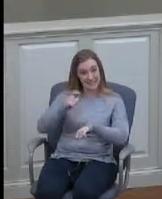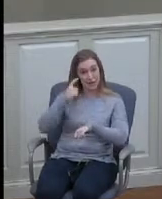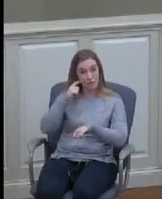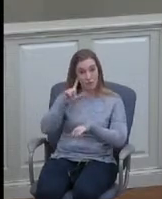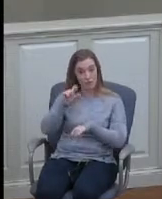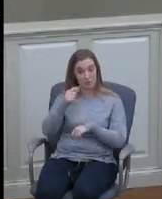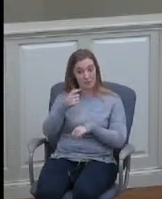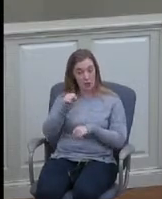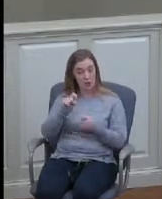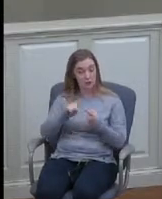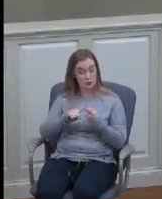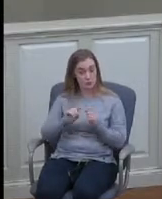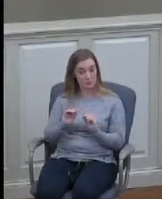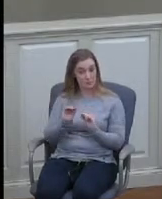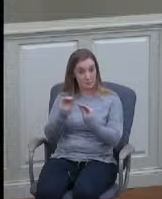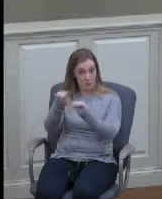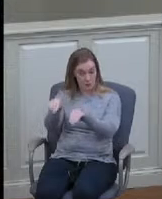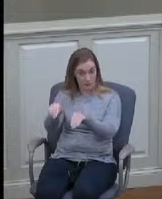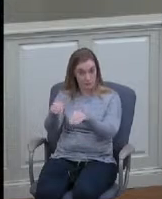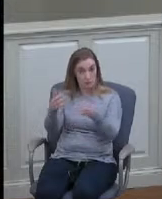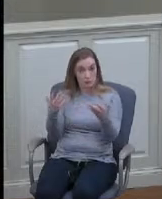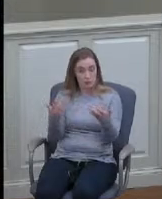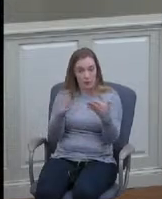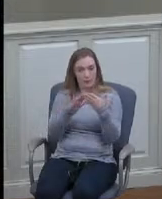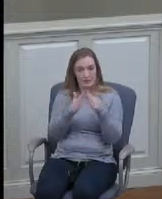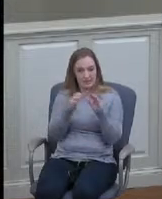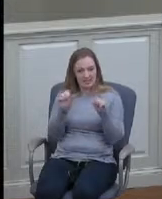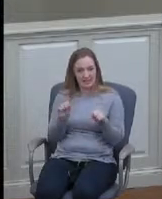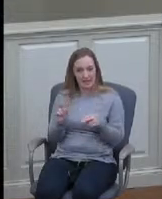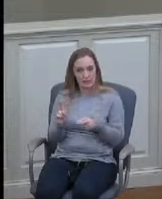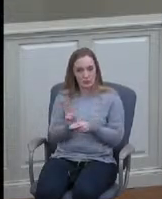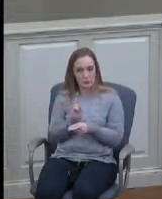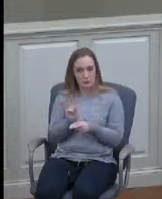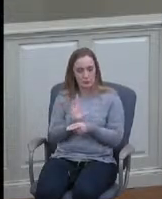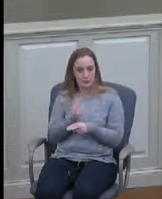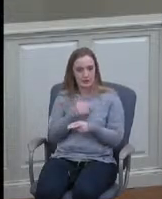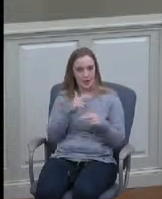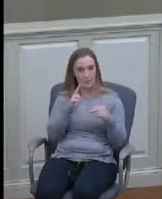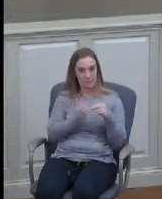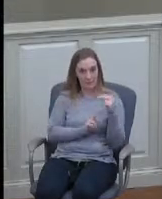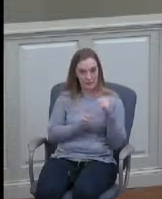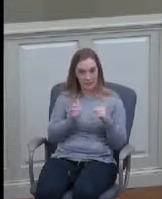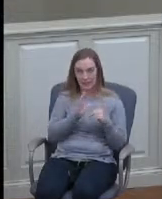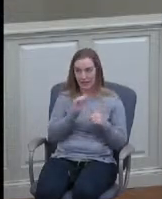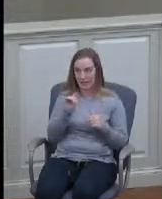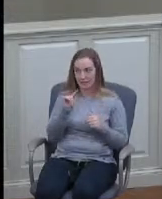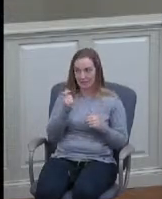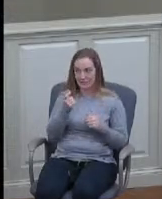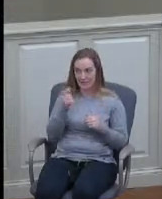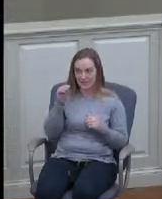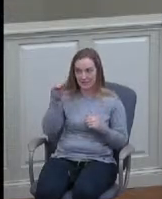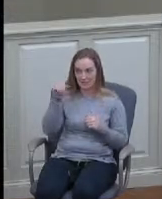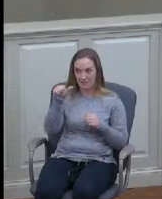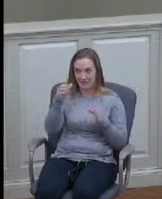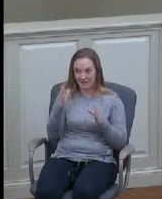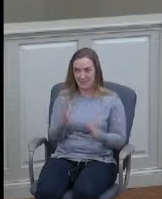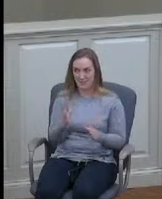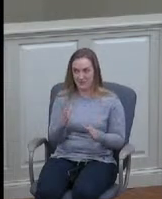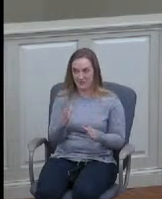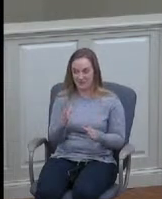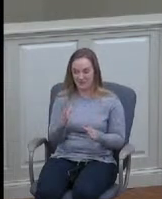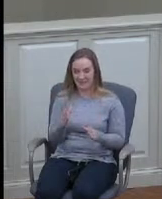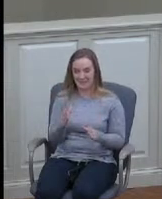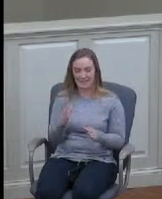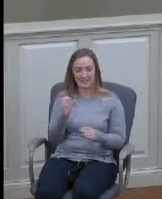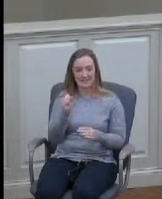be moved so the city can utilize its building and the taxpayer space there. So in